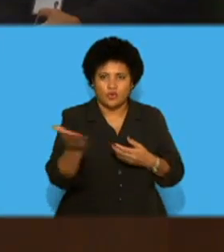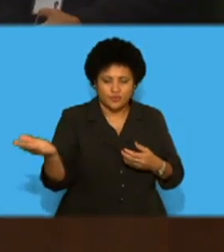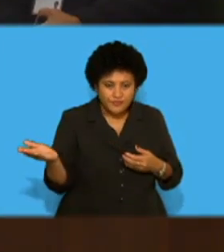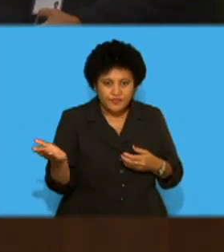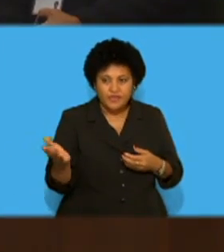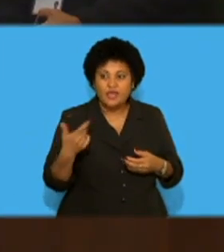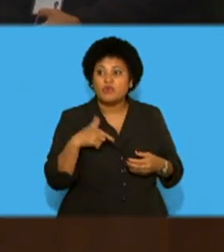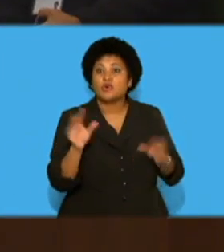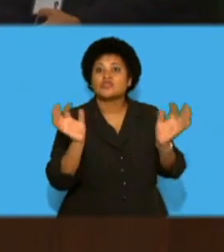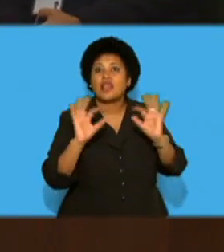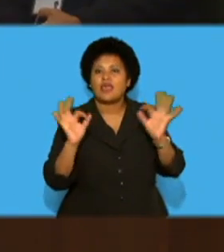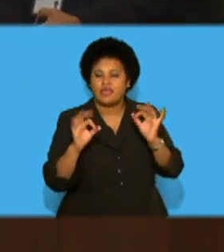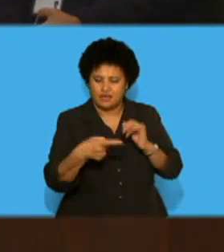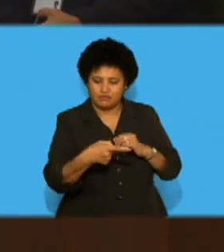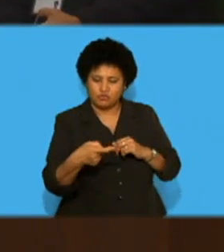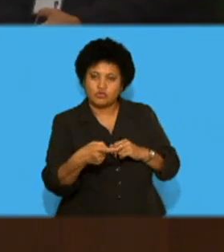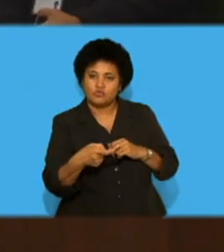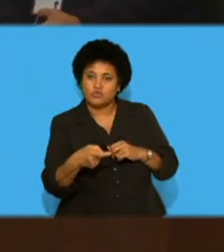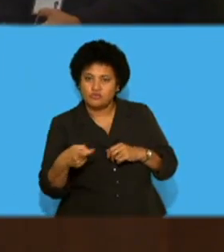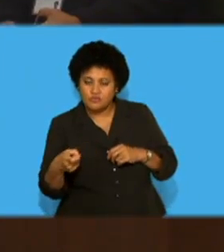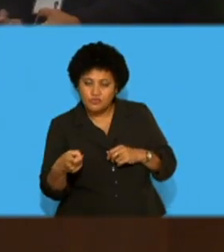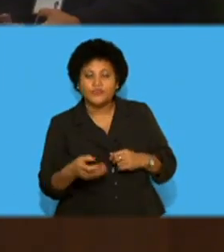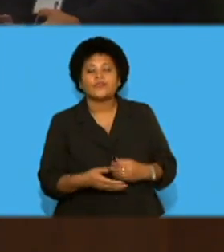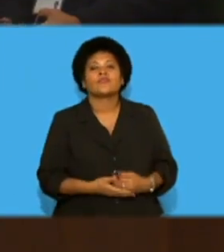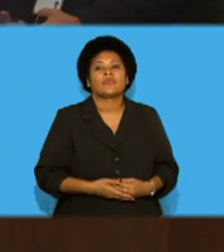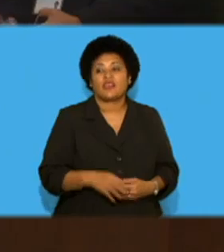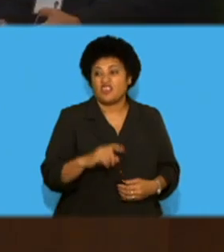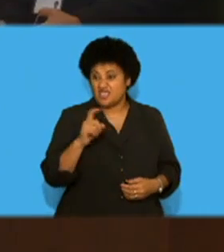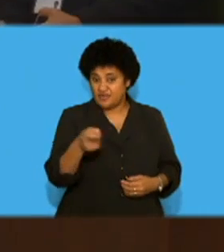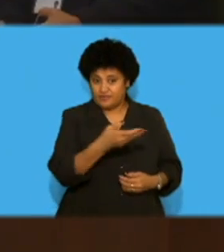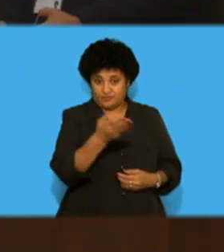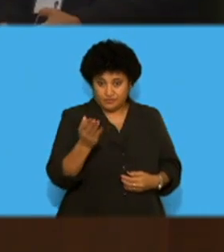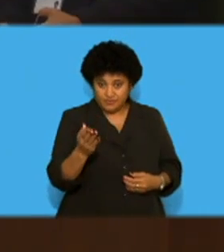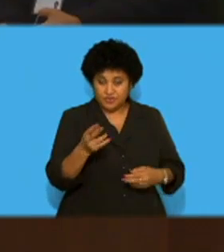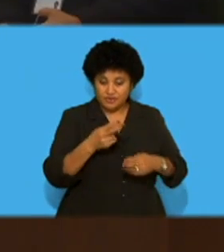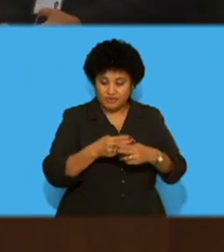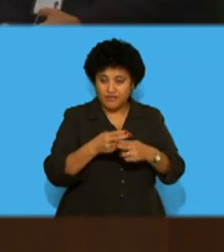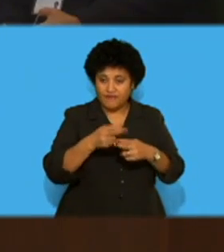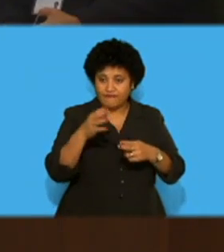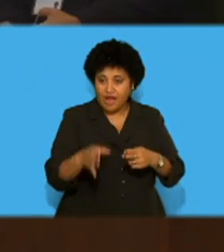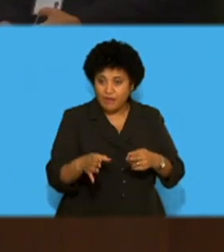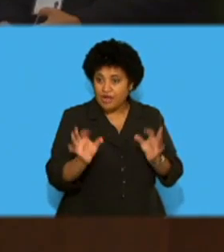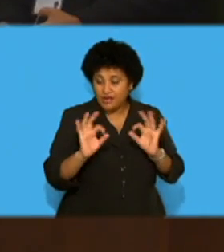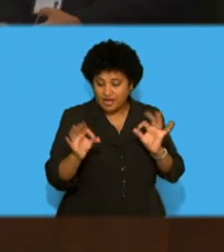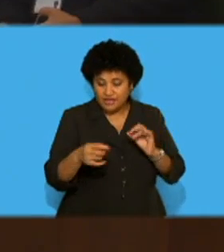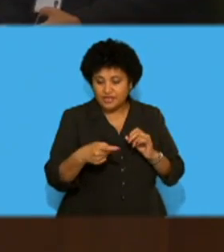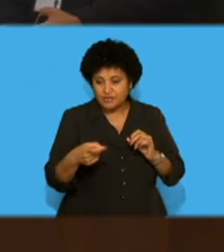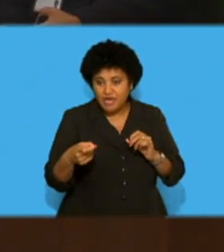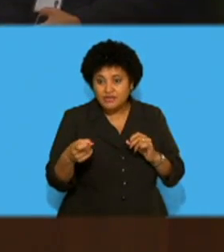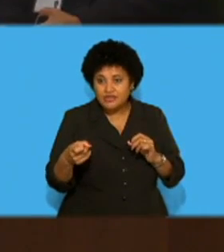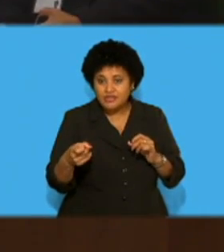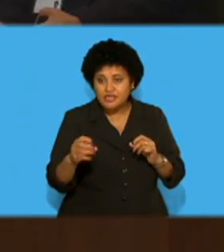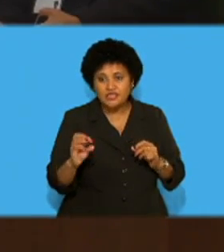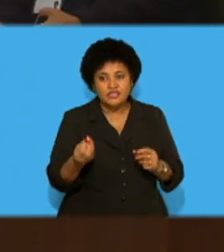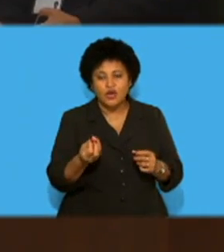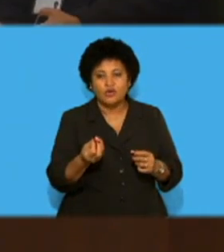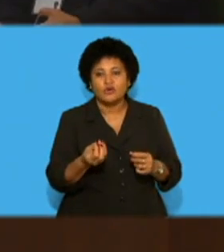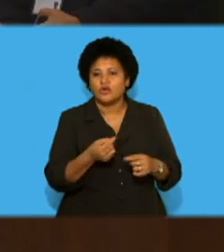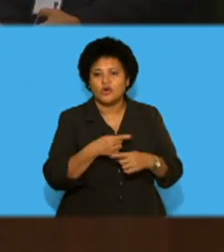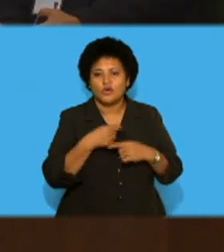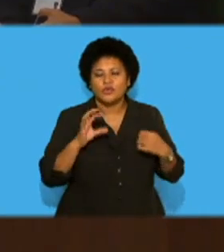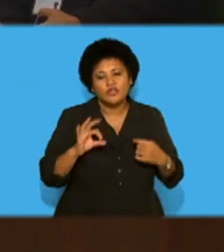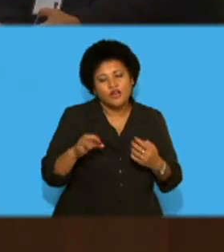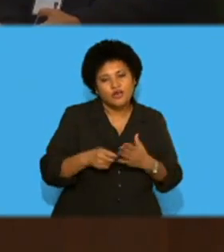any deductions. So if you're a cane farmer, you do not have any deductions, you obviously don't have the deductions made for you and paid for by